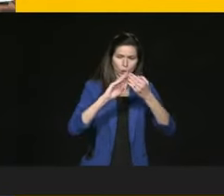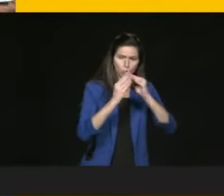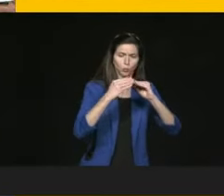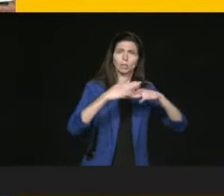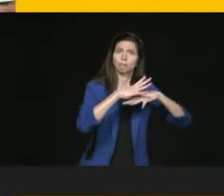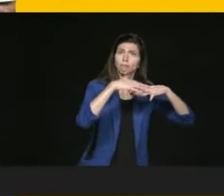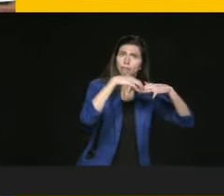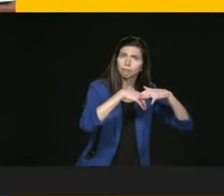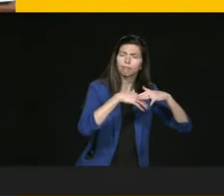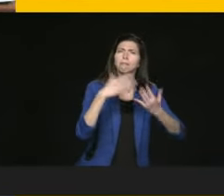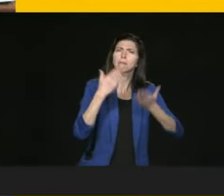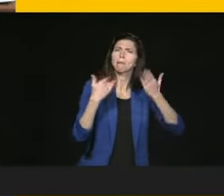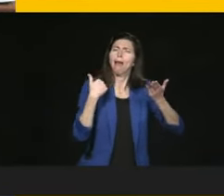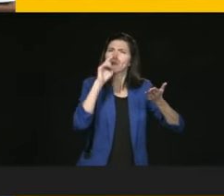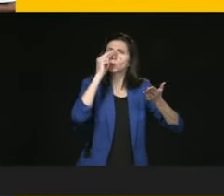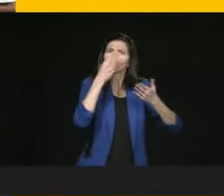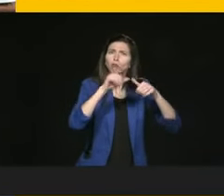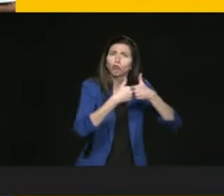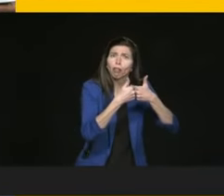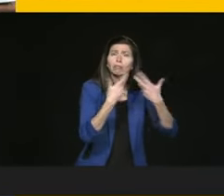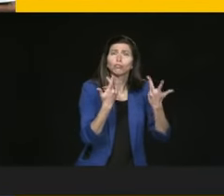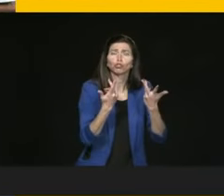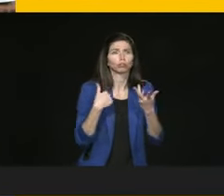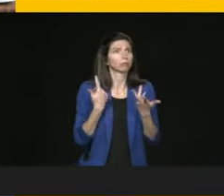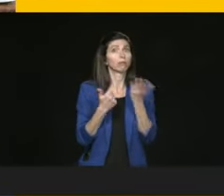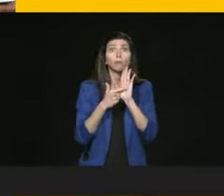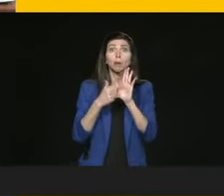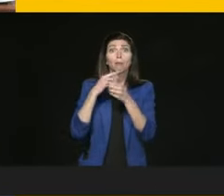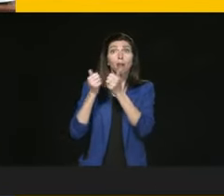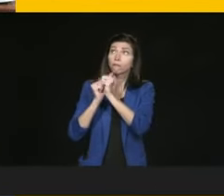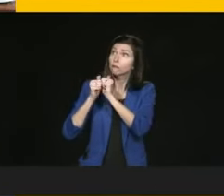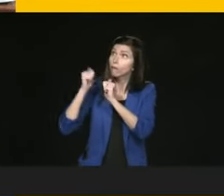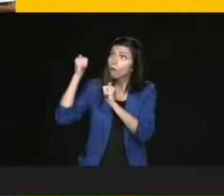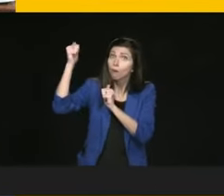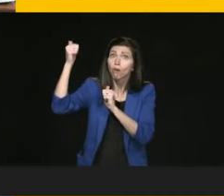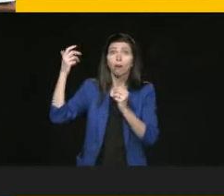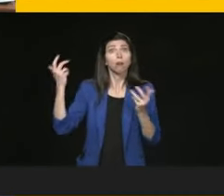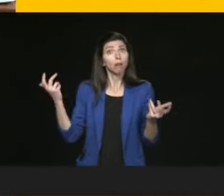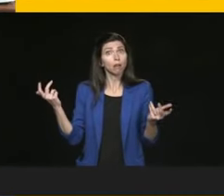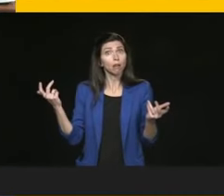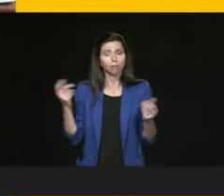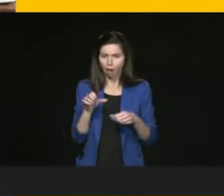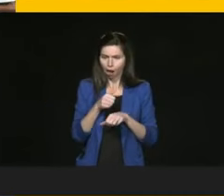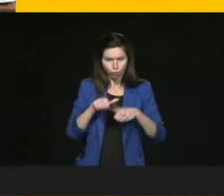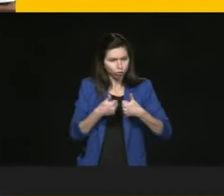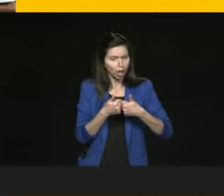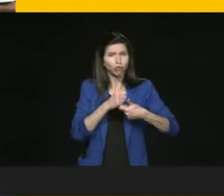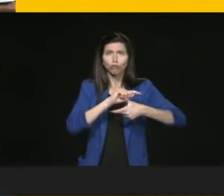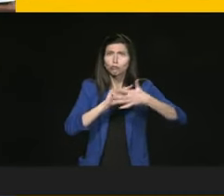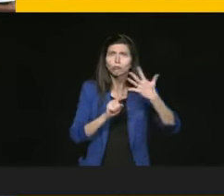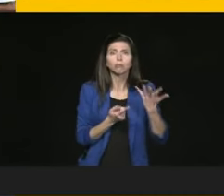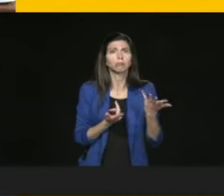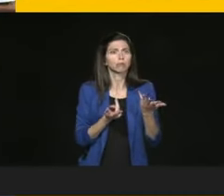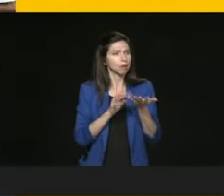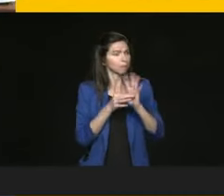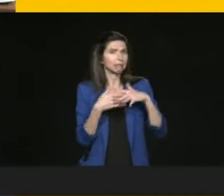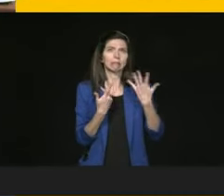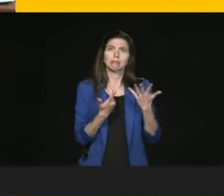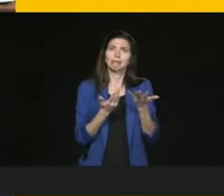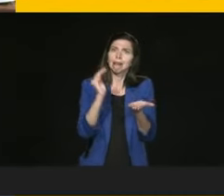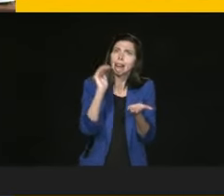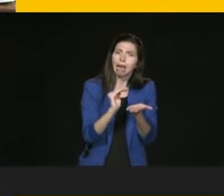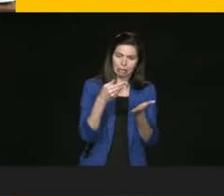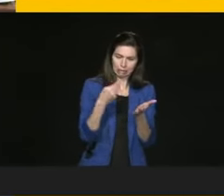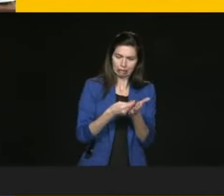in rural or remote locations and having less access to capital. The emergency funds announced today